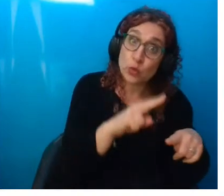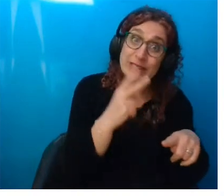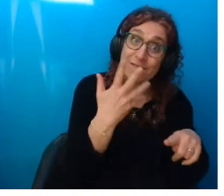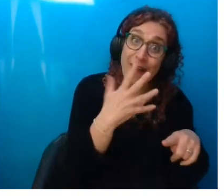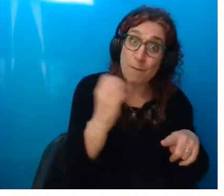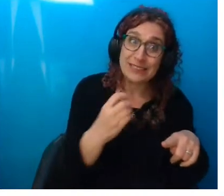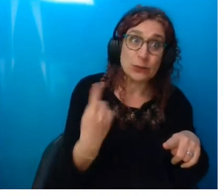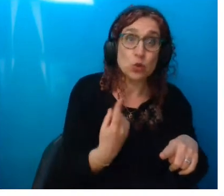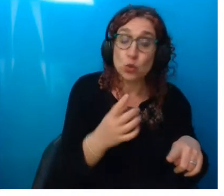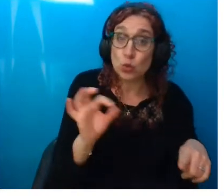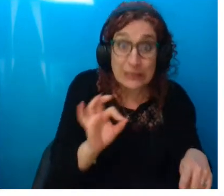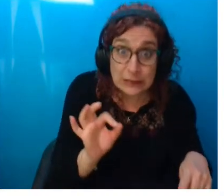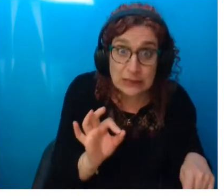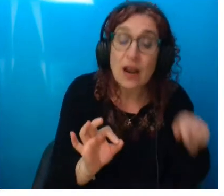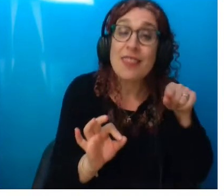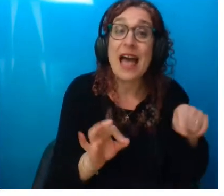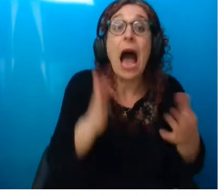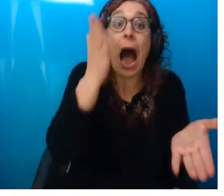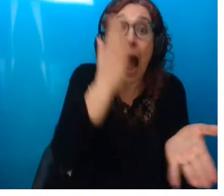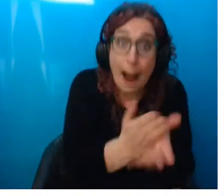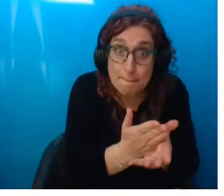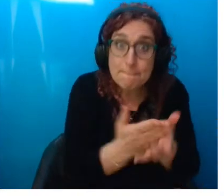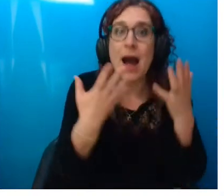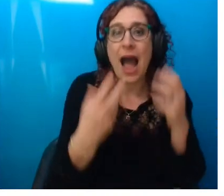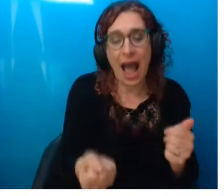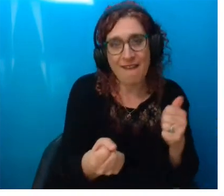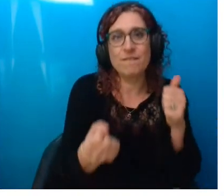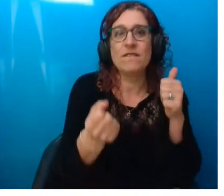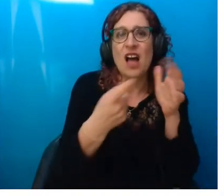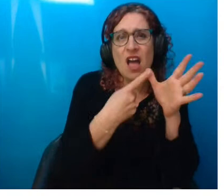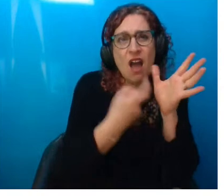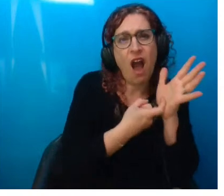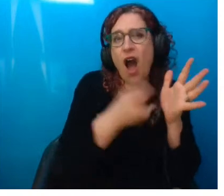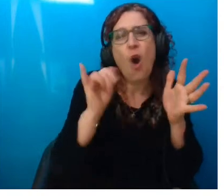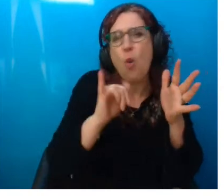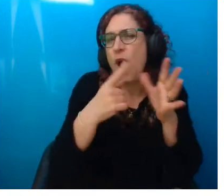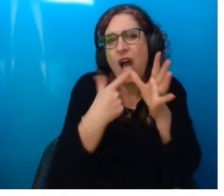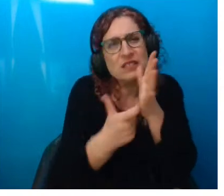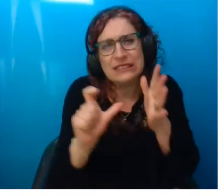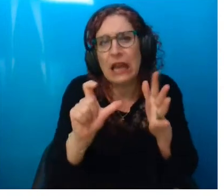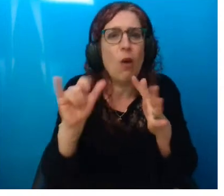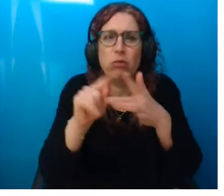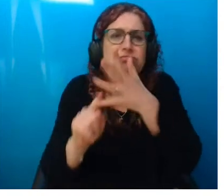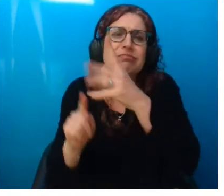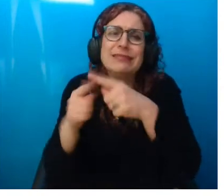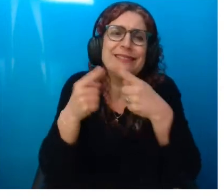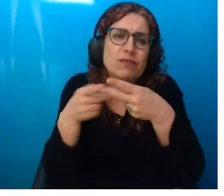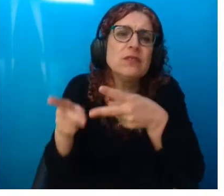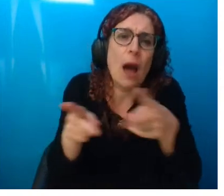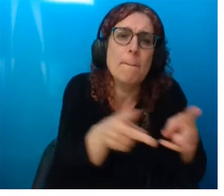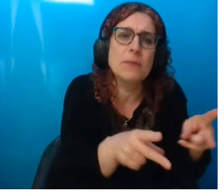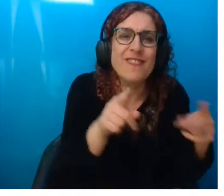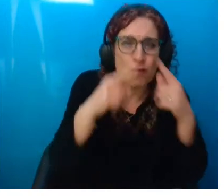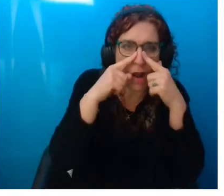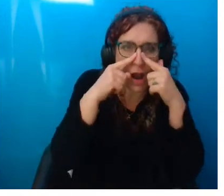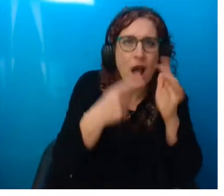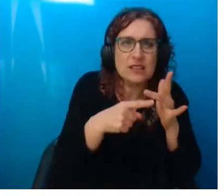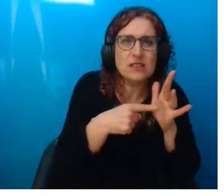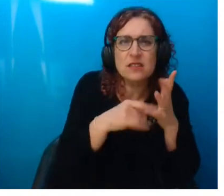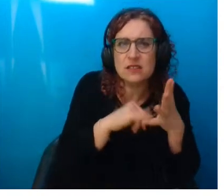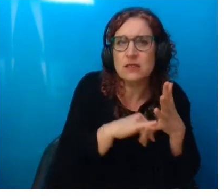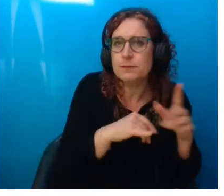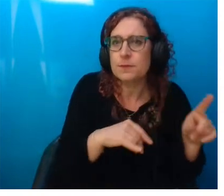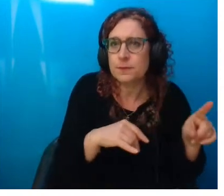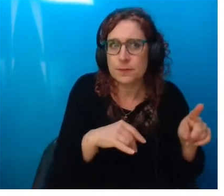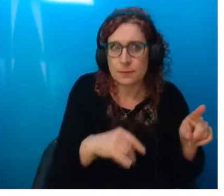not have asthma had rhinitis of one form or another. And in this study from Holland, in an asthma